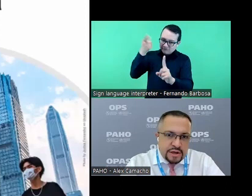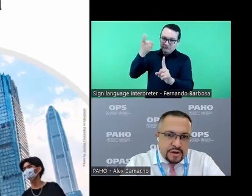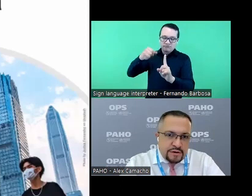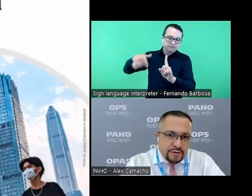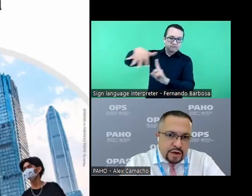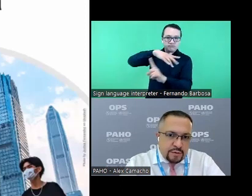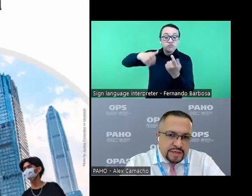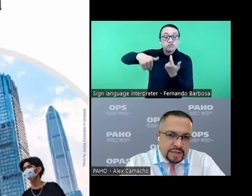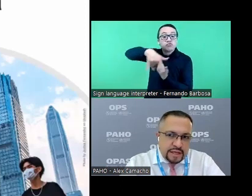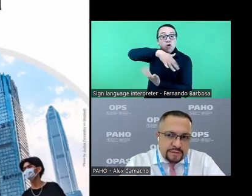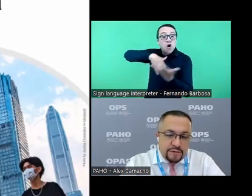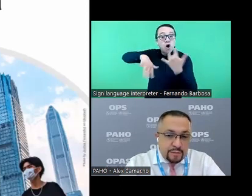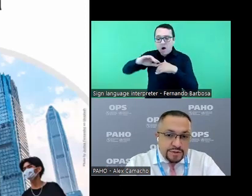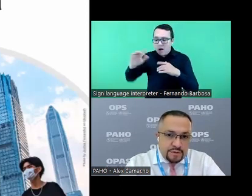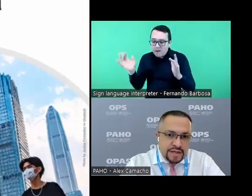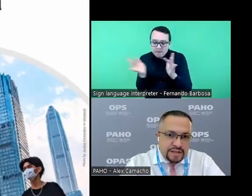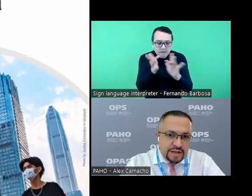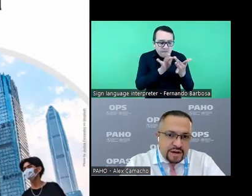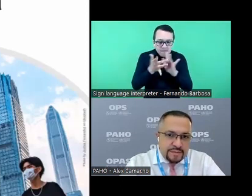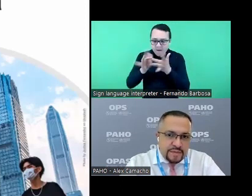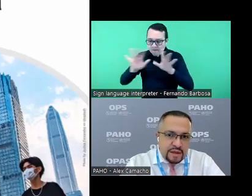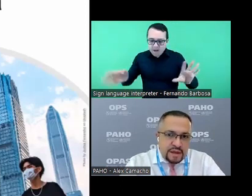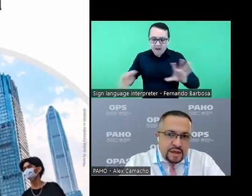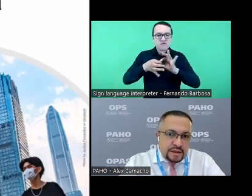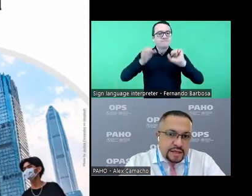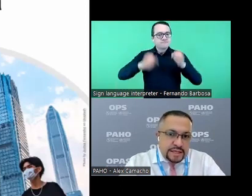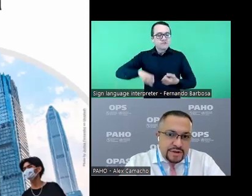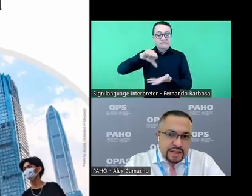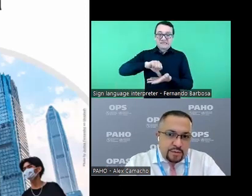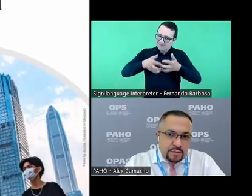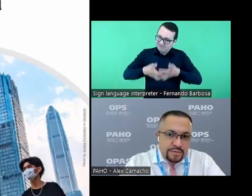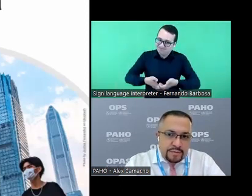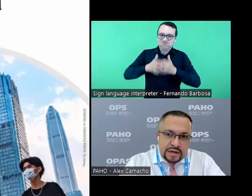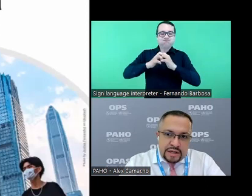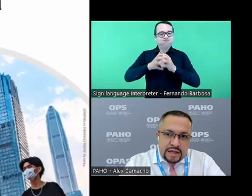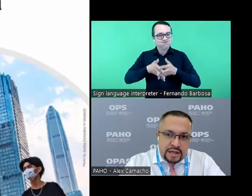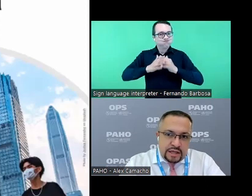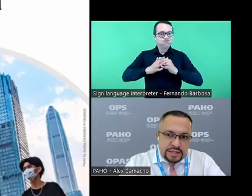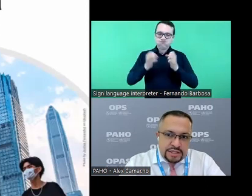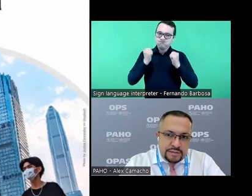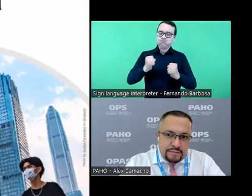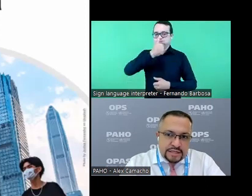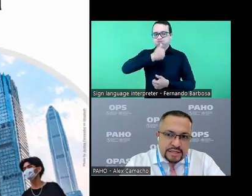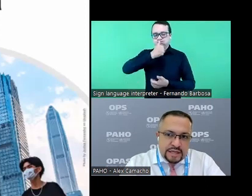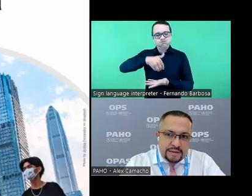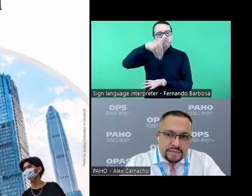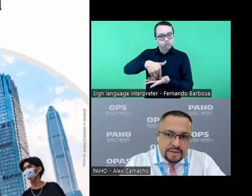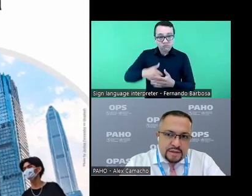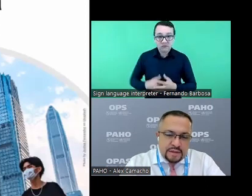cooperation for a post-COVID-19 era. This training will be primarily in English,